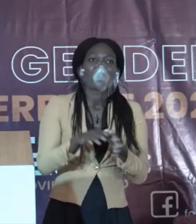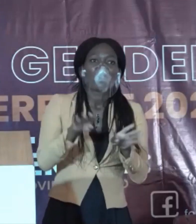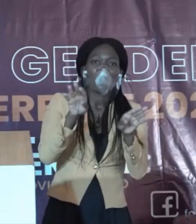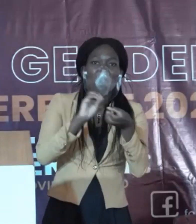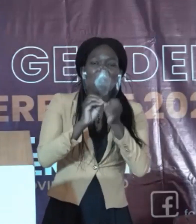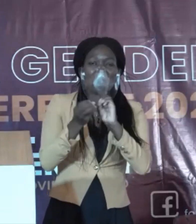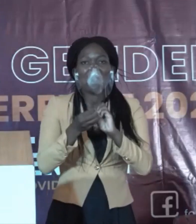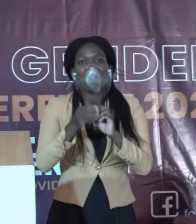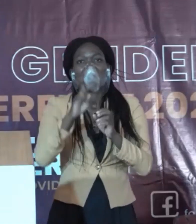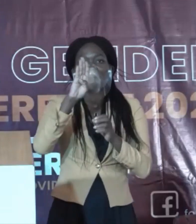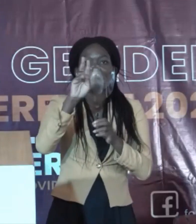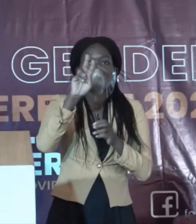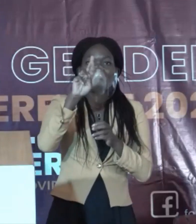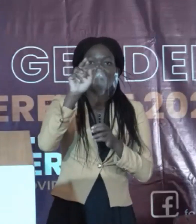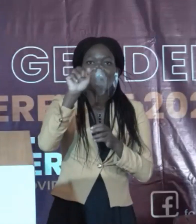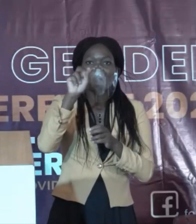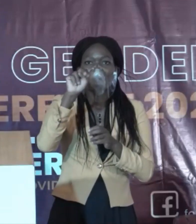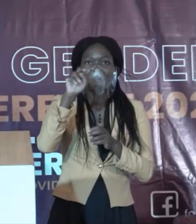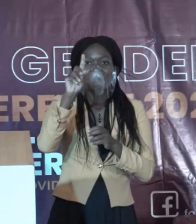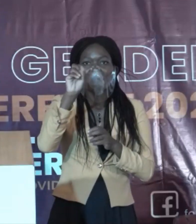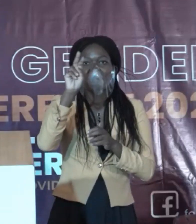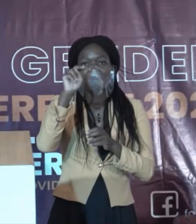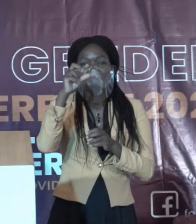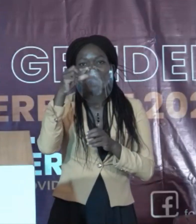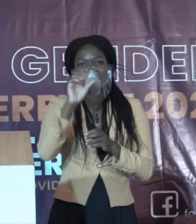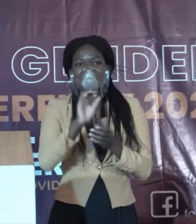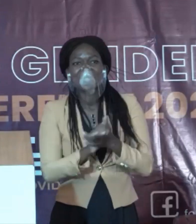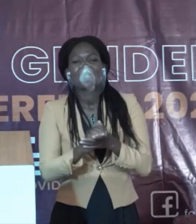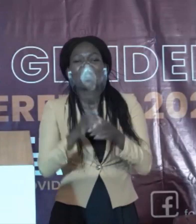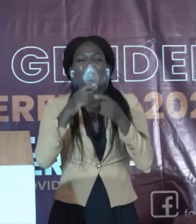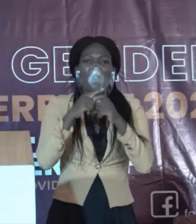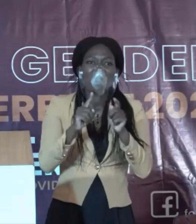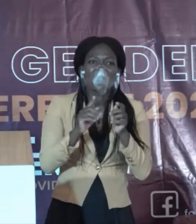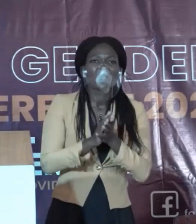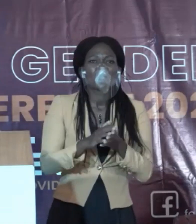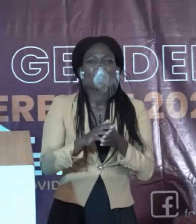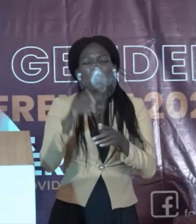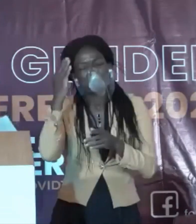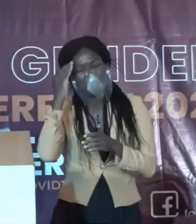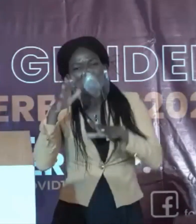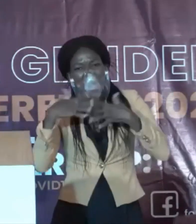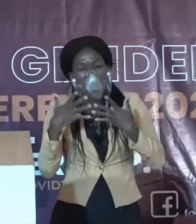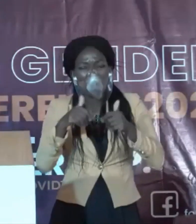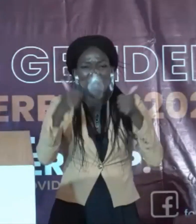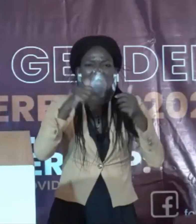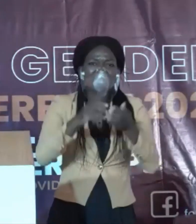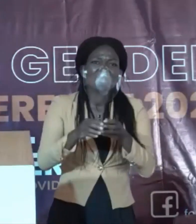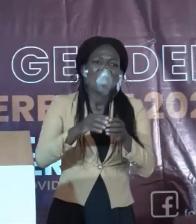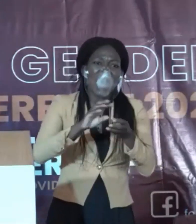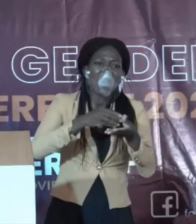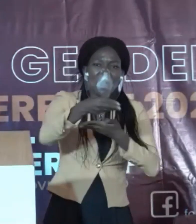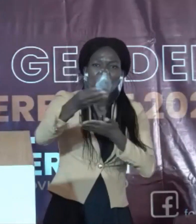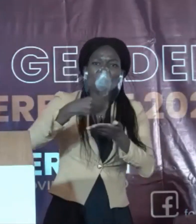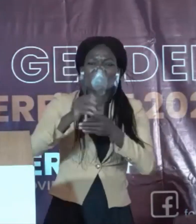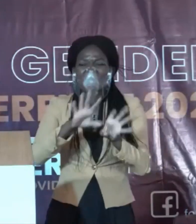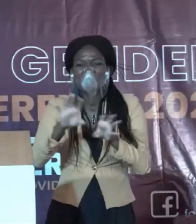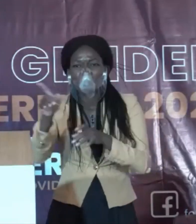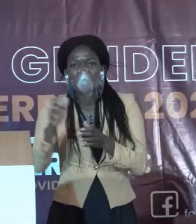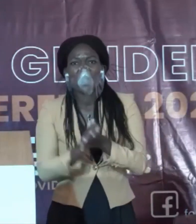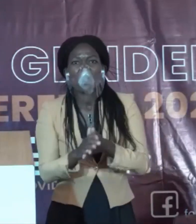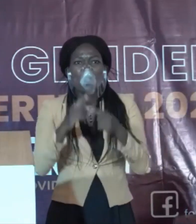the export standards, and learn about the product labeling, packaging, branding, and barcoding. In